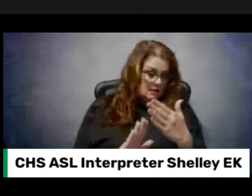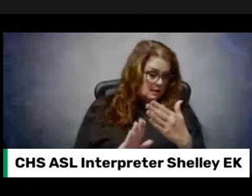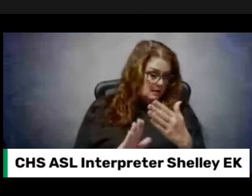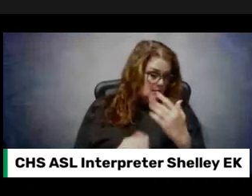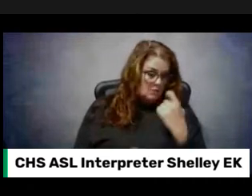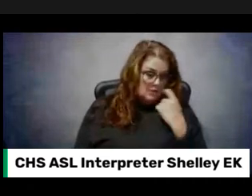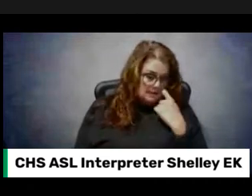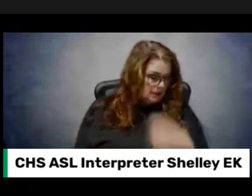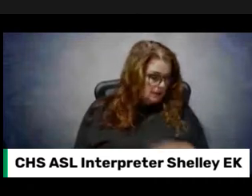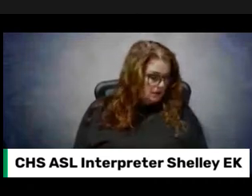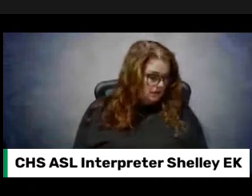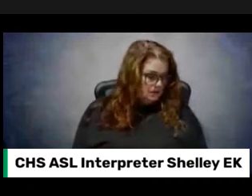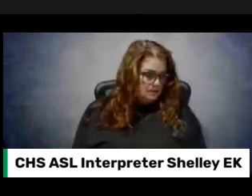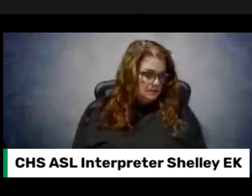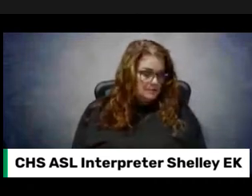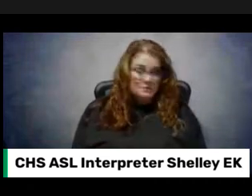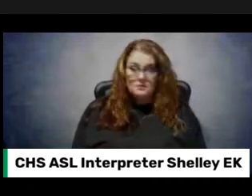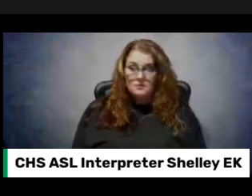recently.